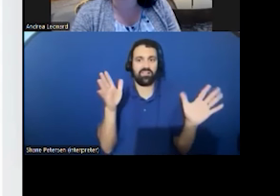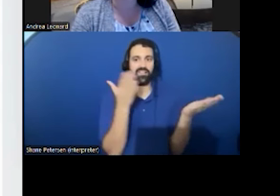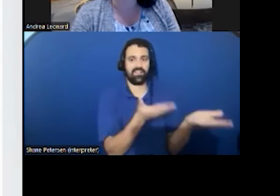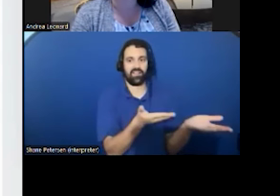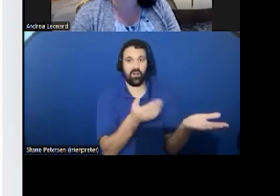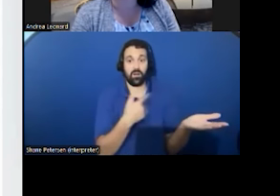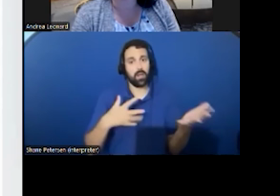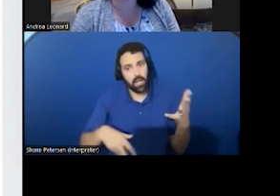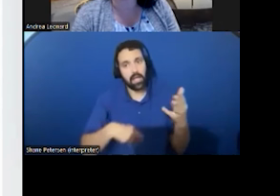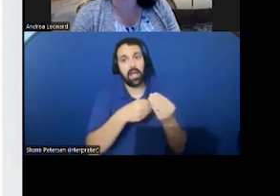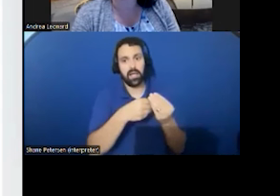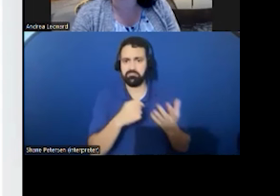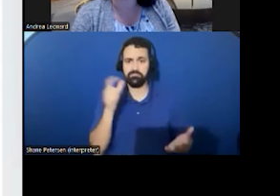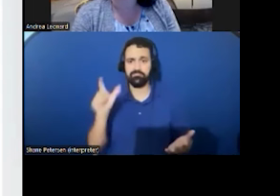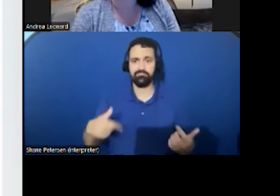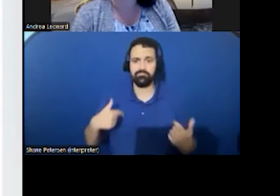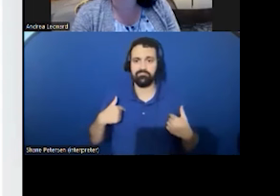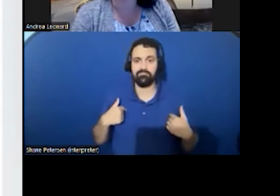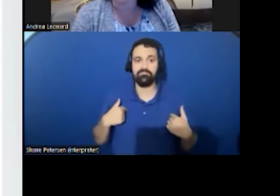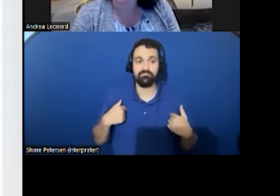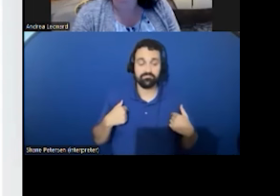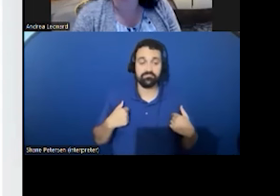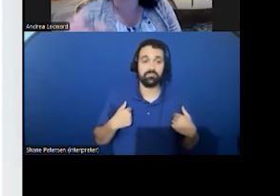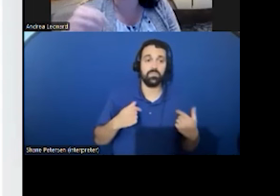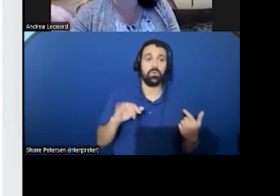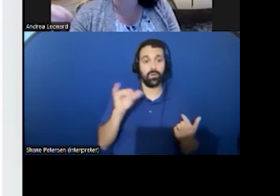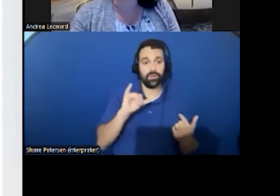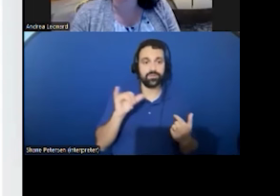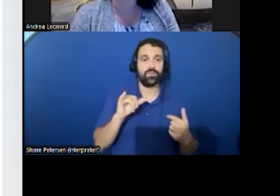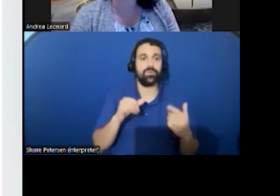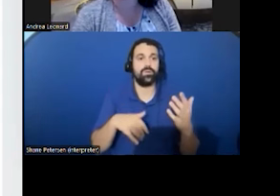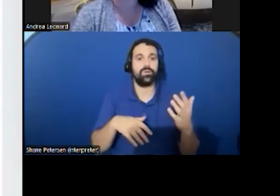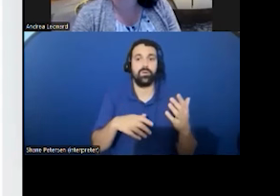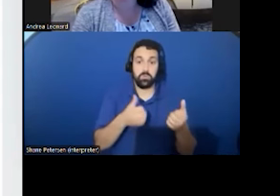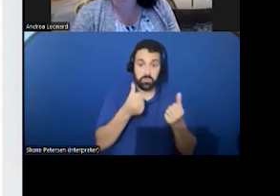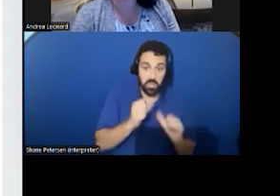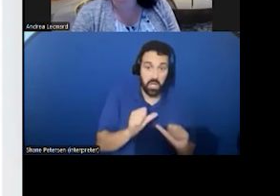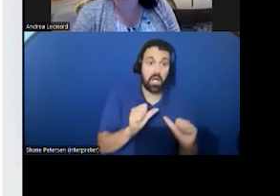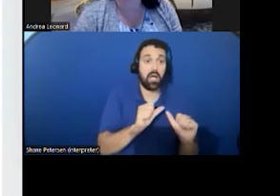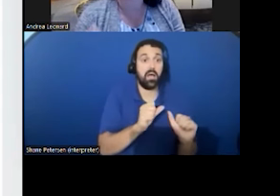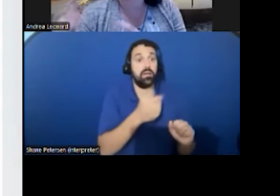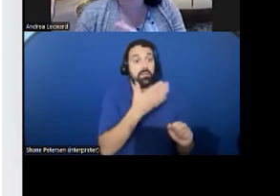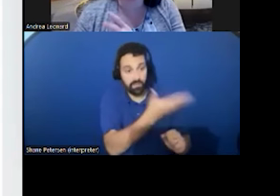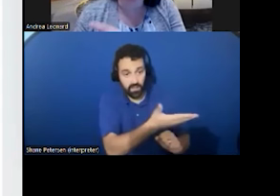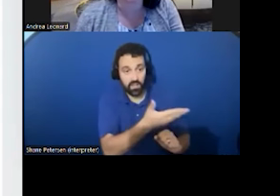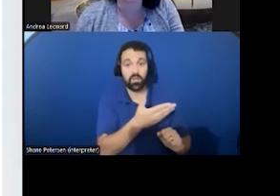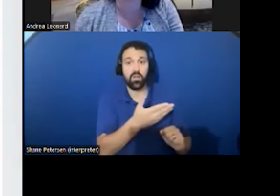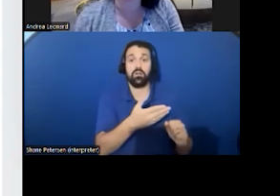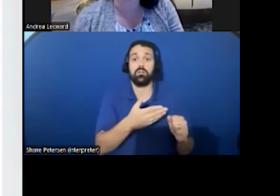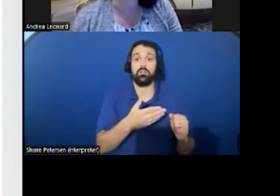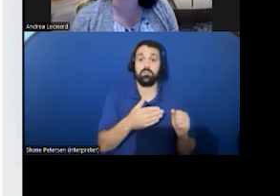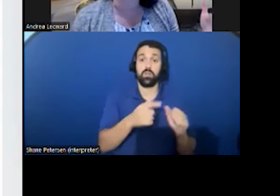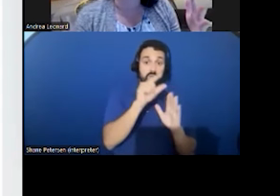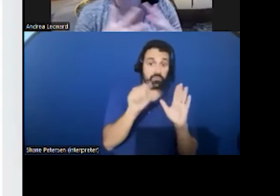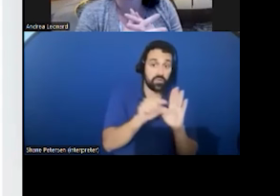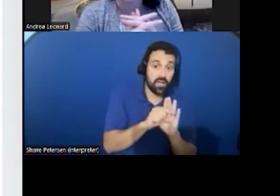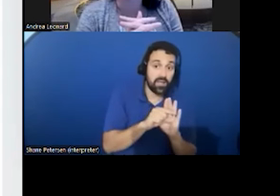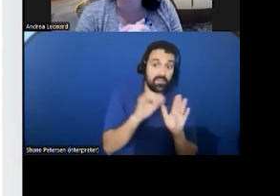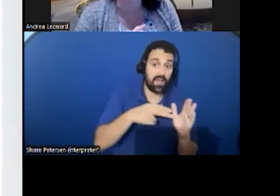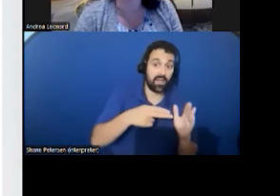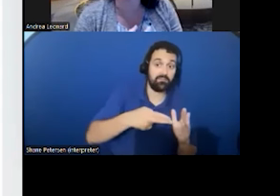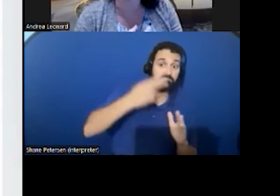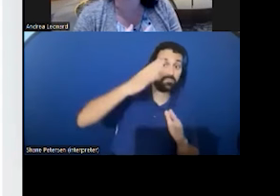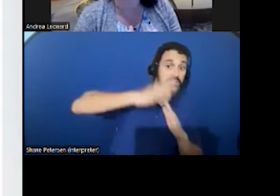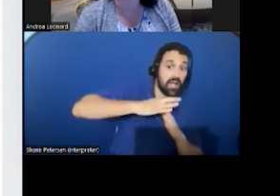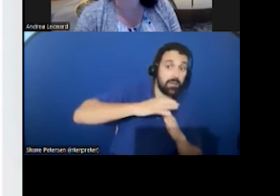well as the number of attempts, the amount of time allowed per attempt. The grading method, is it the highest grade or is it an